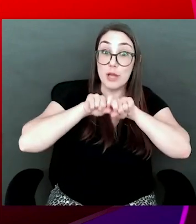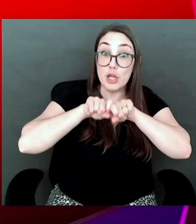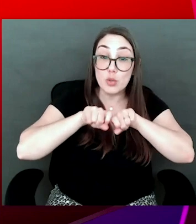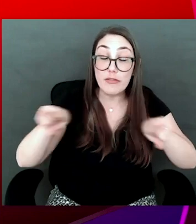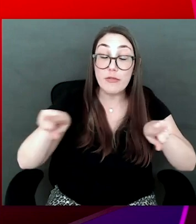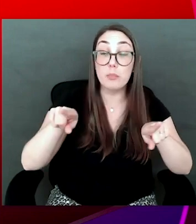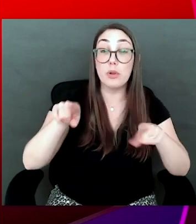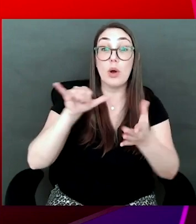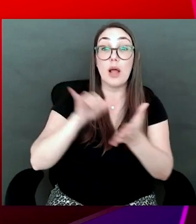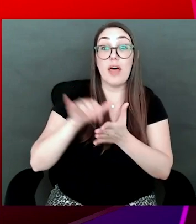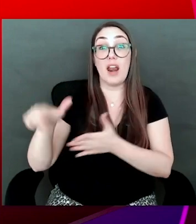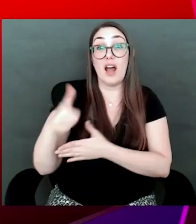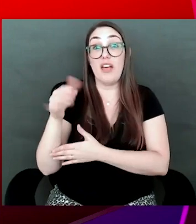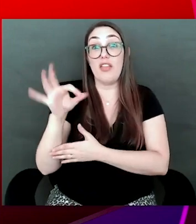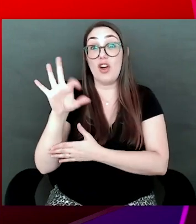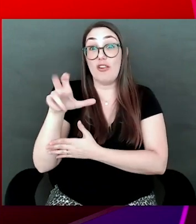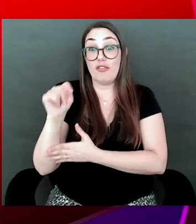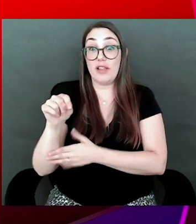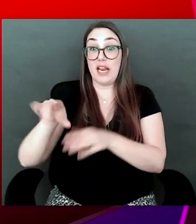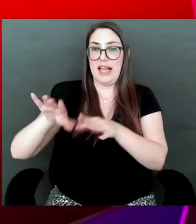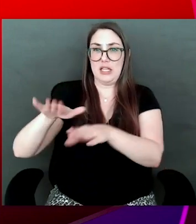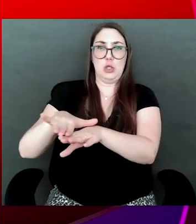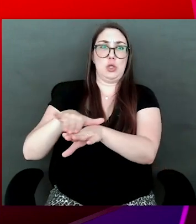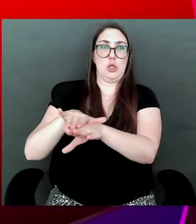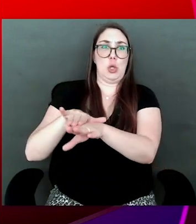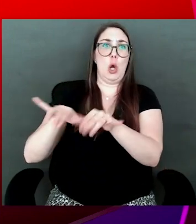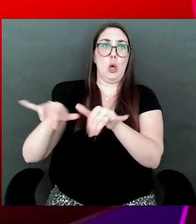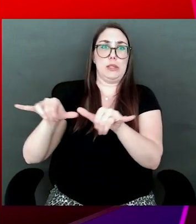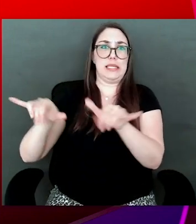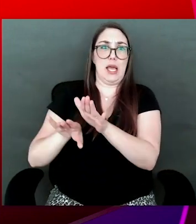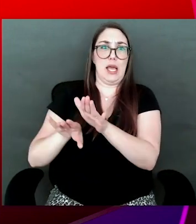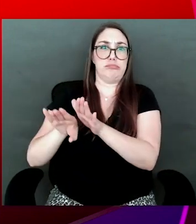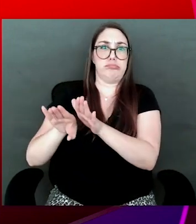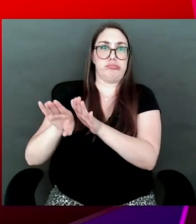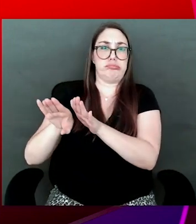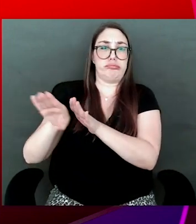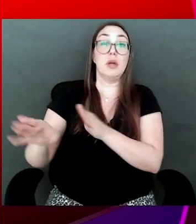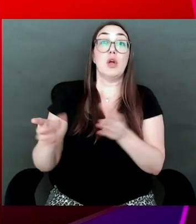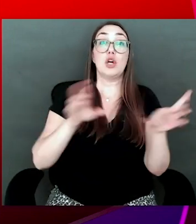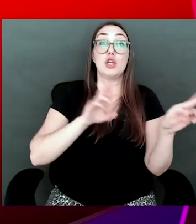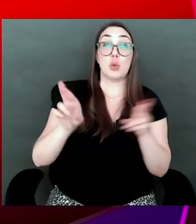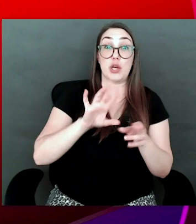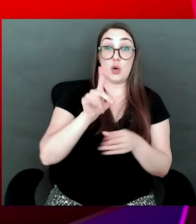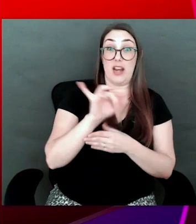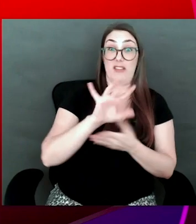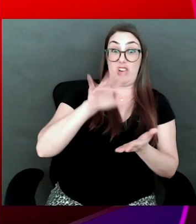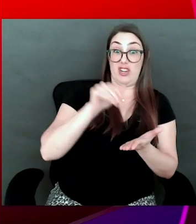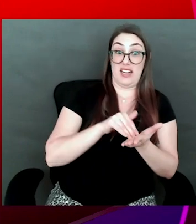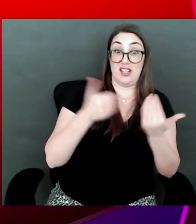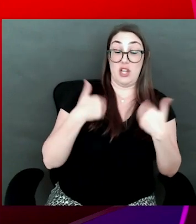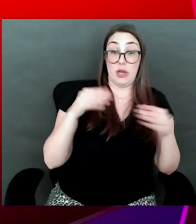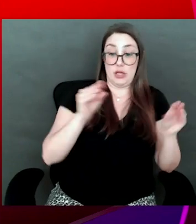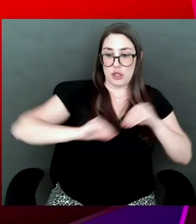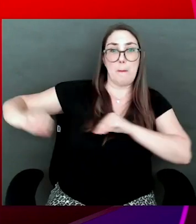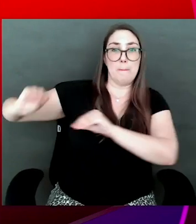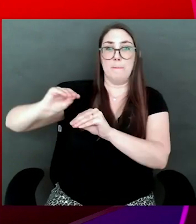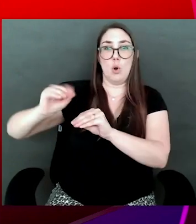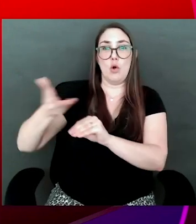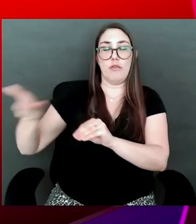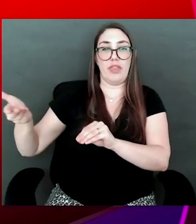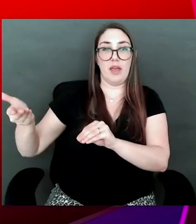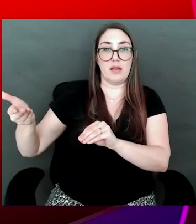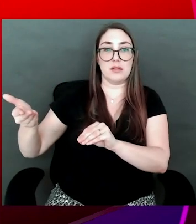slowly scaling that infrastructure. And once you're ready to get rid of your data centers, you can just like move things to It's to less the of a